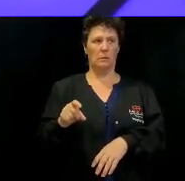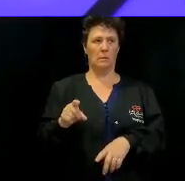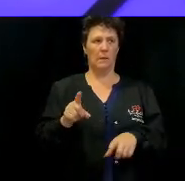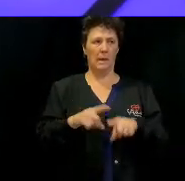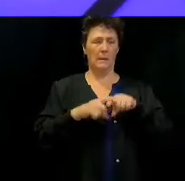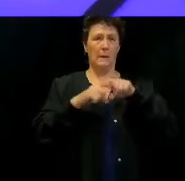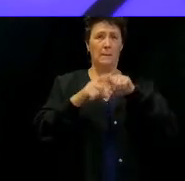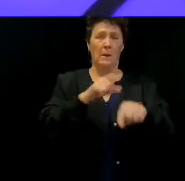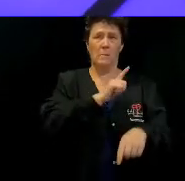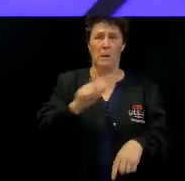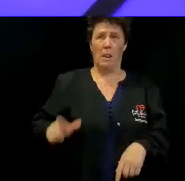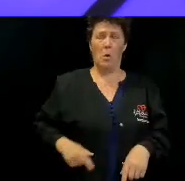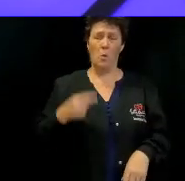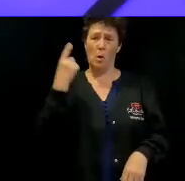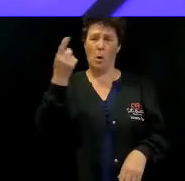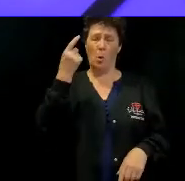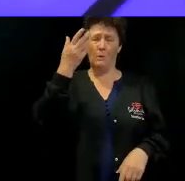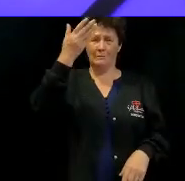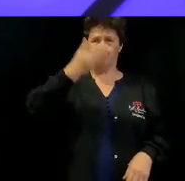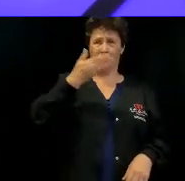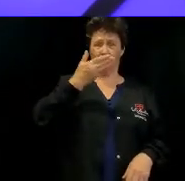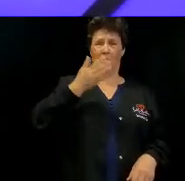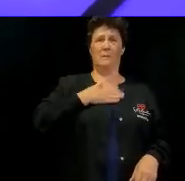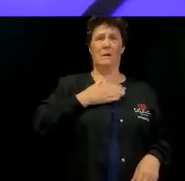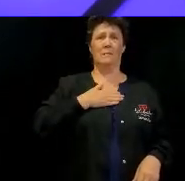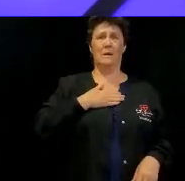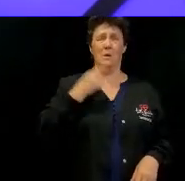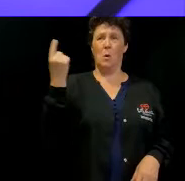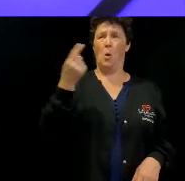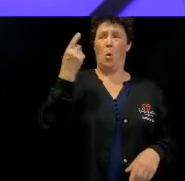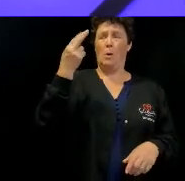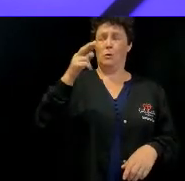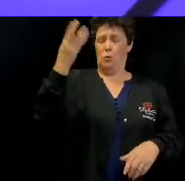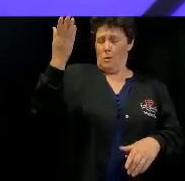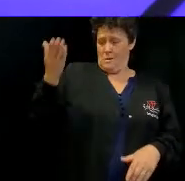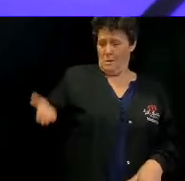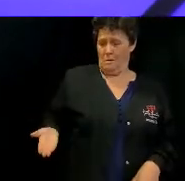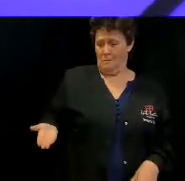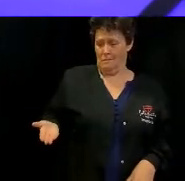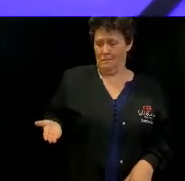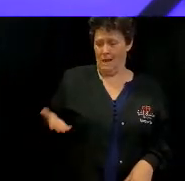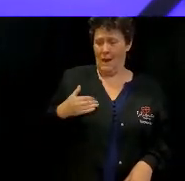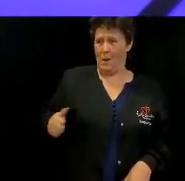me. Because he is at my right hand, I shall not be moved.